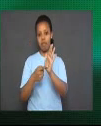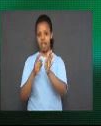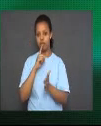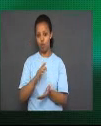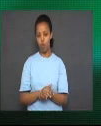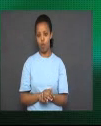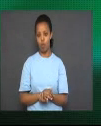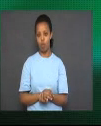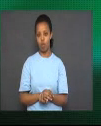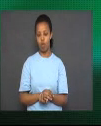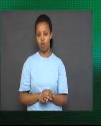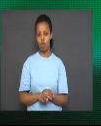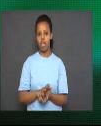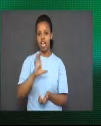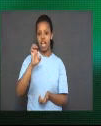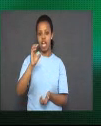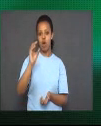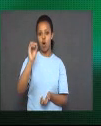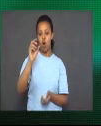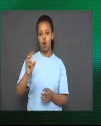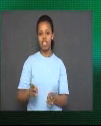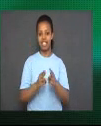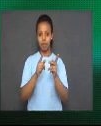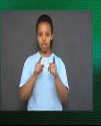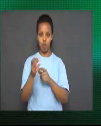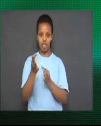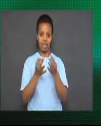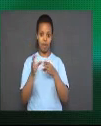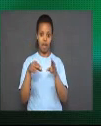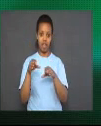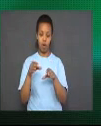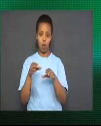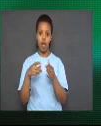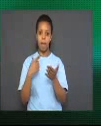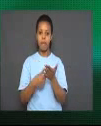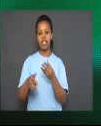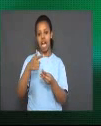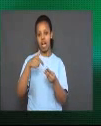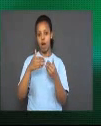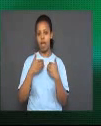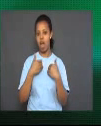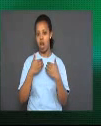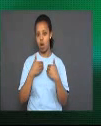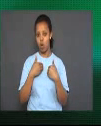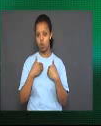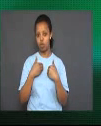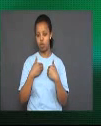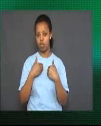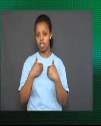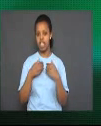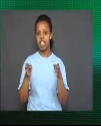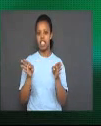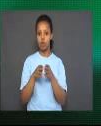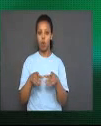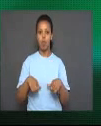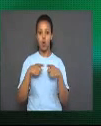The term ecosystem describes the community along with the physical